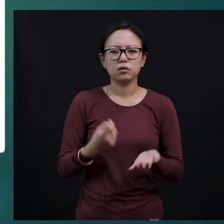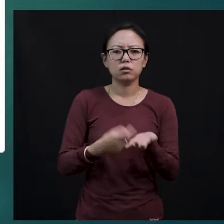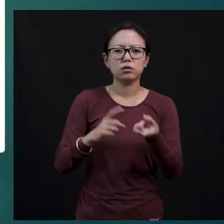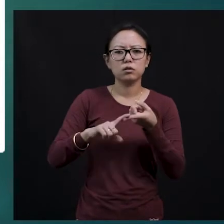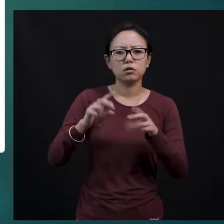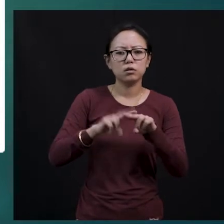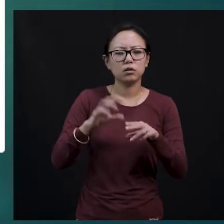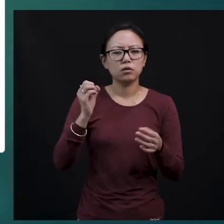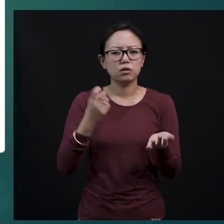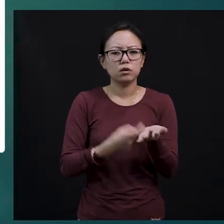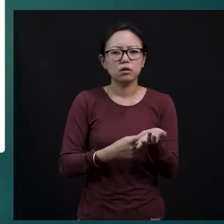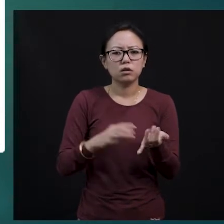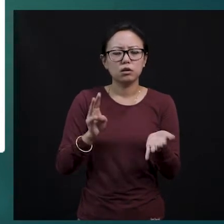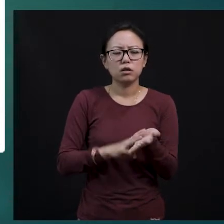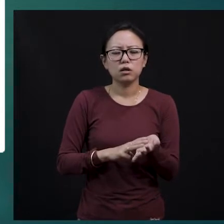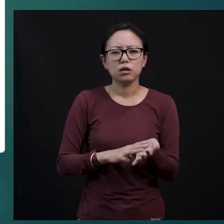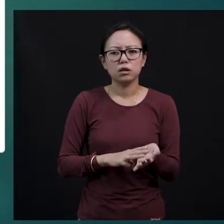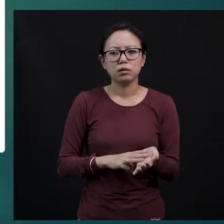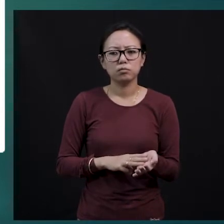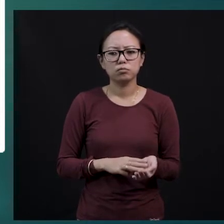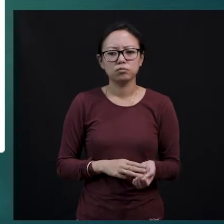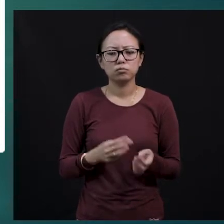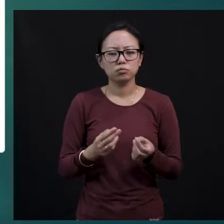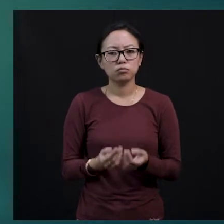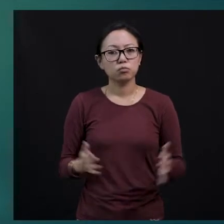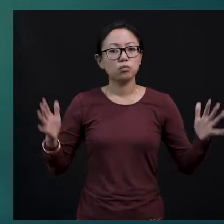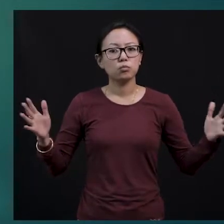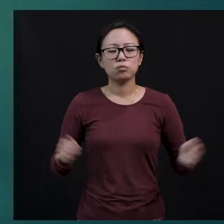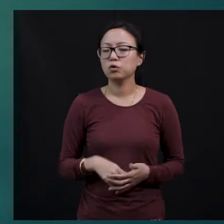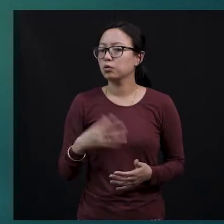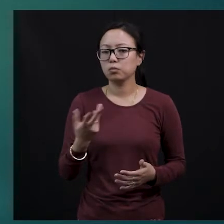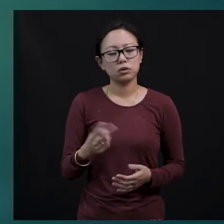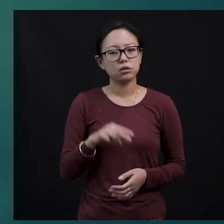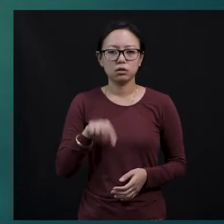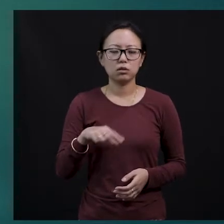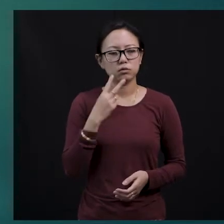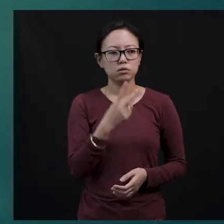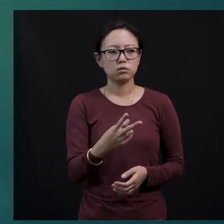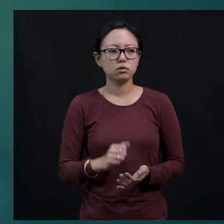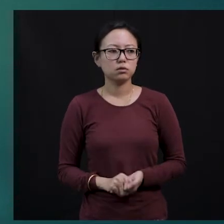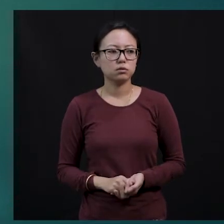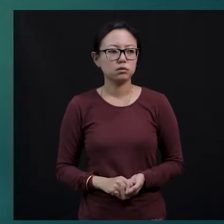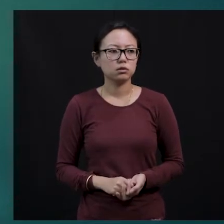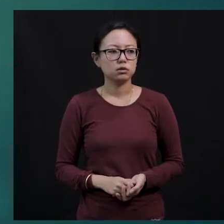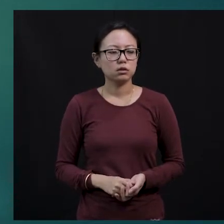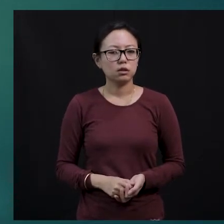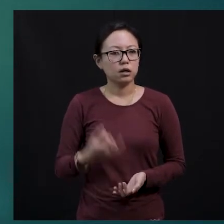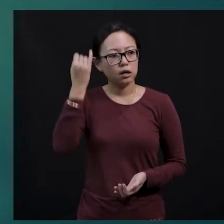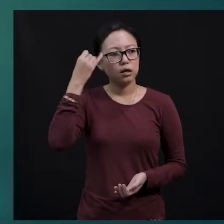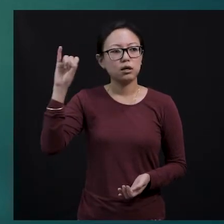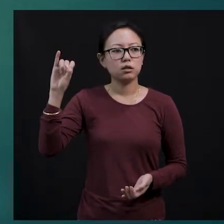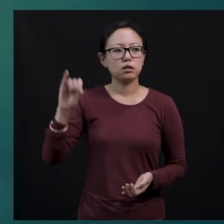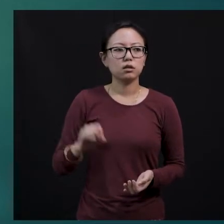in society to see what we are today now here. So ideas against caste system. So as